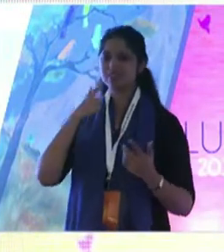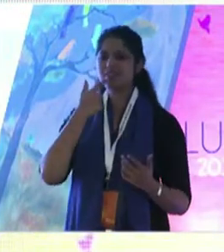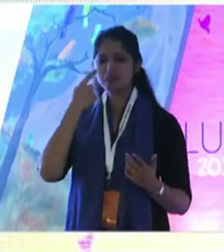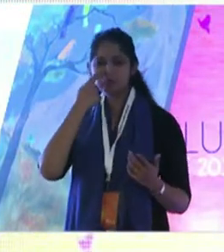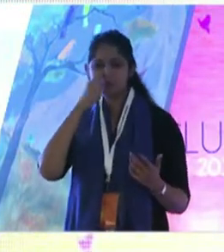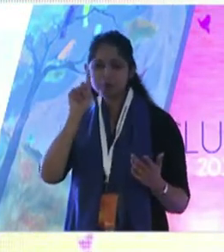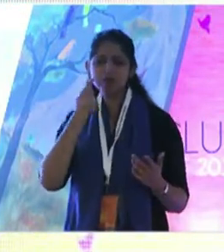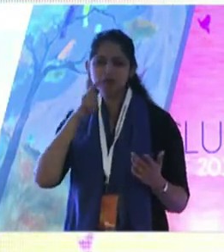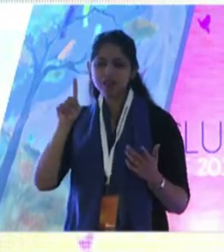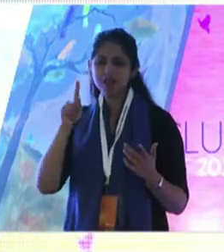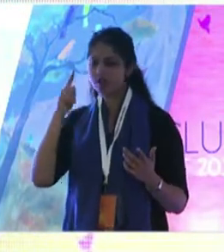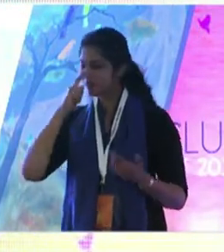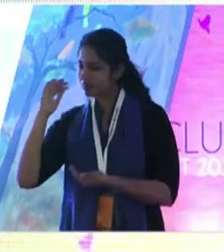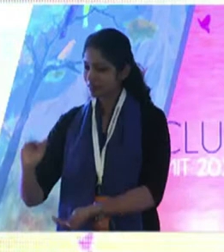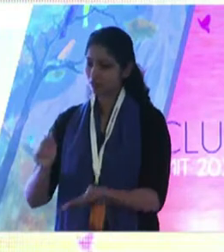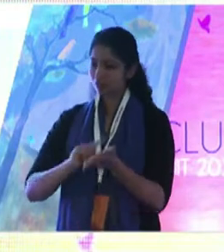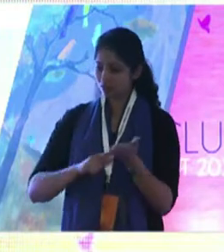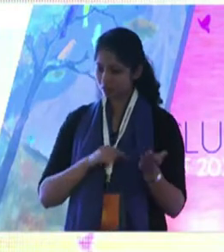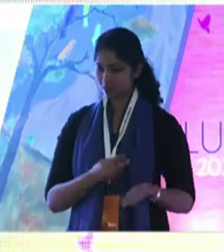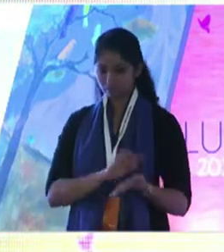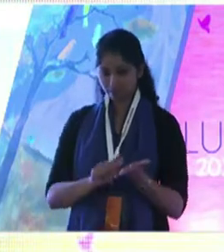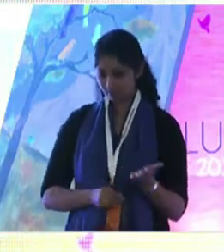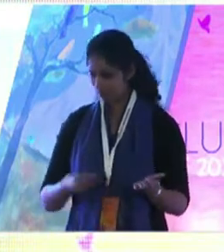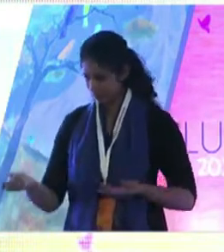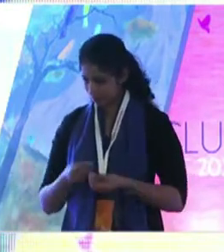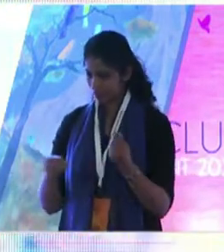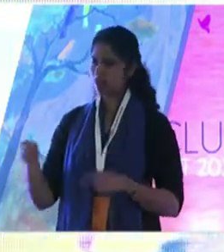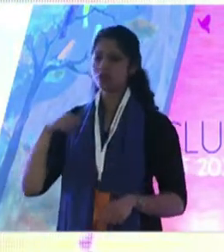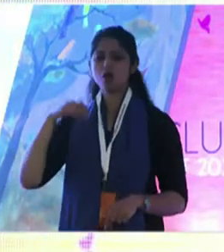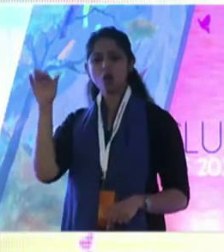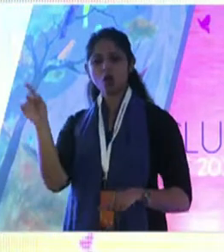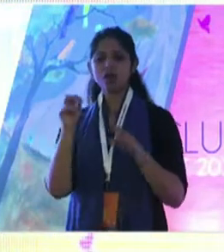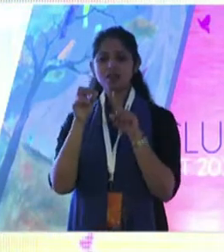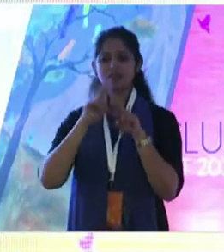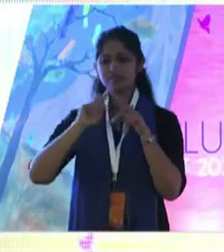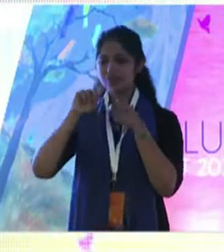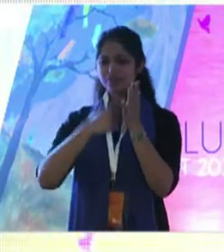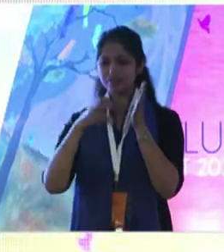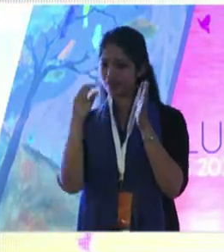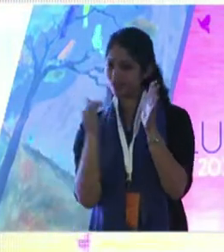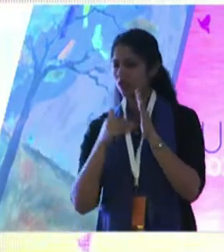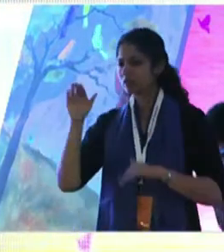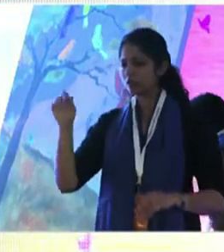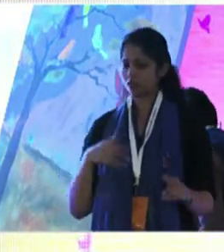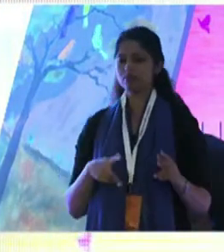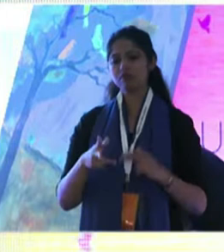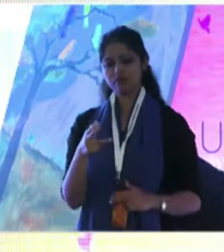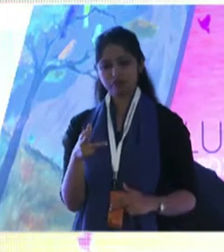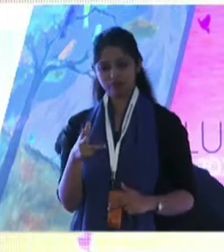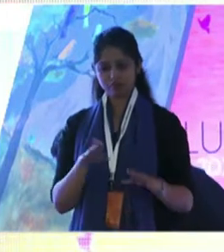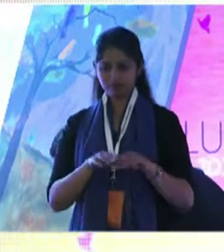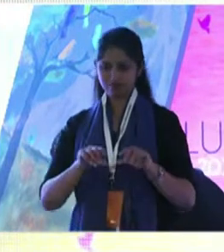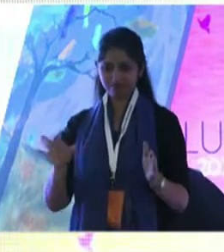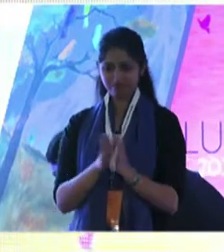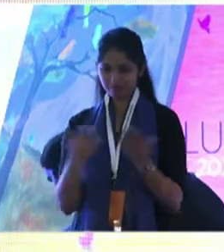their daughters, I called my dear friend Firoz for the launch of that book. And after that book was launched by him,